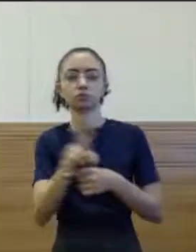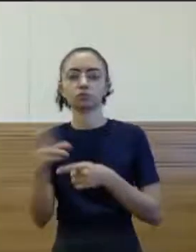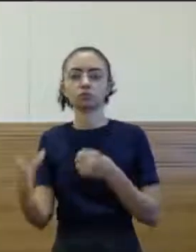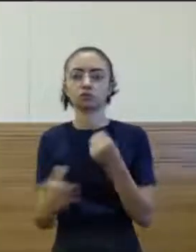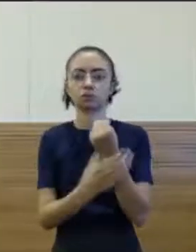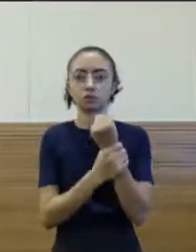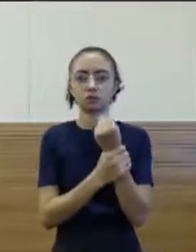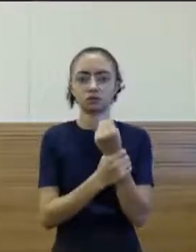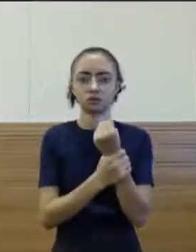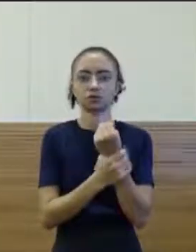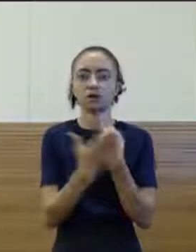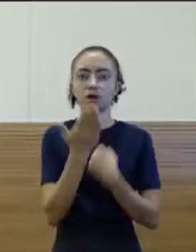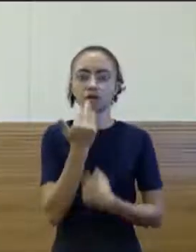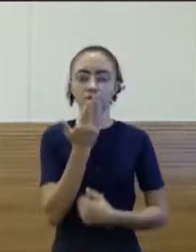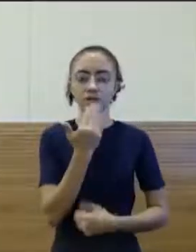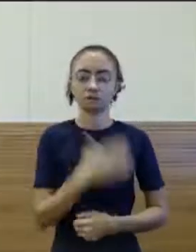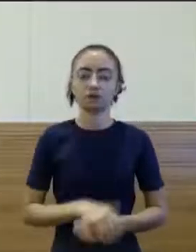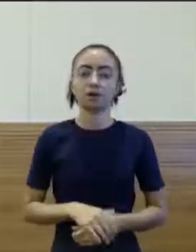and